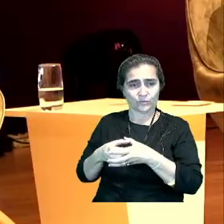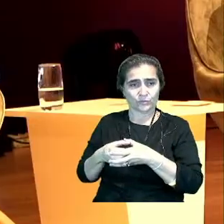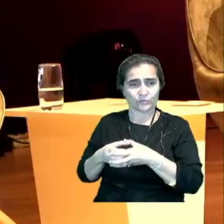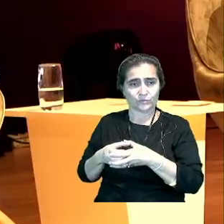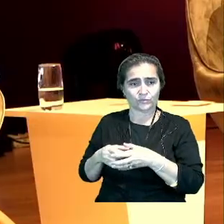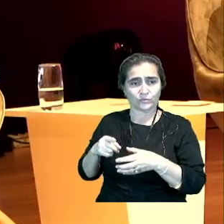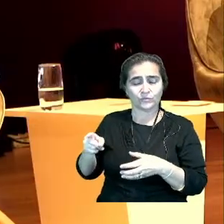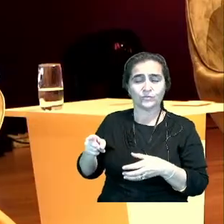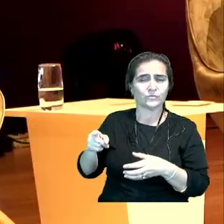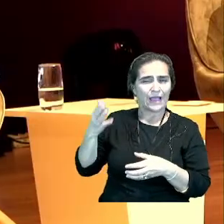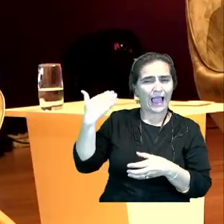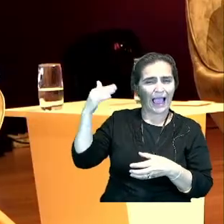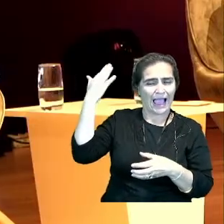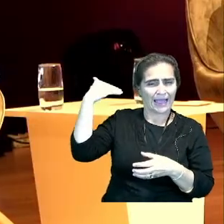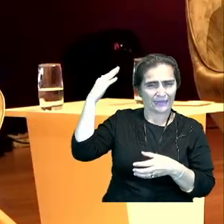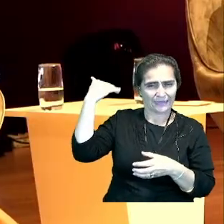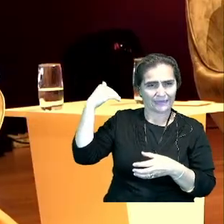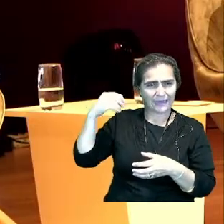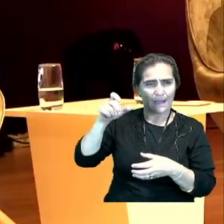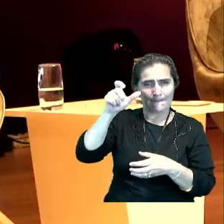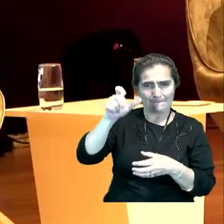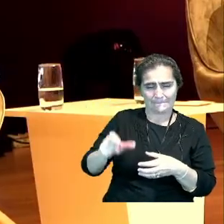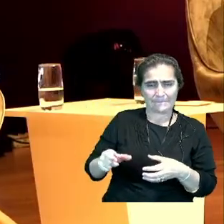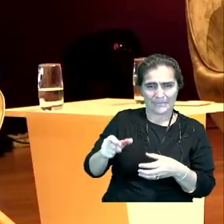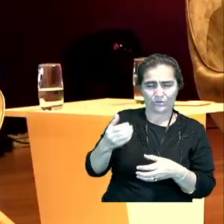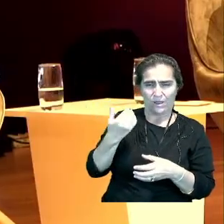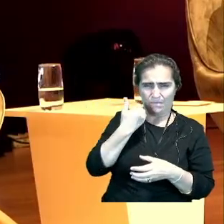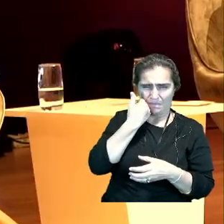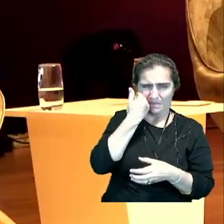little bit about this, because we have a saying,